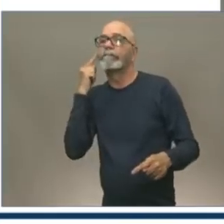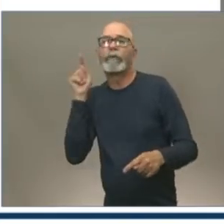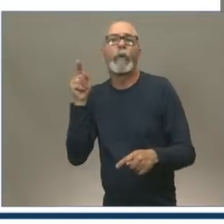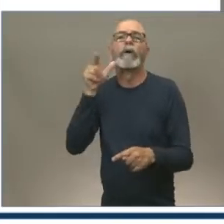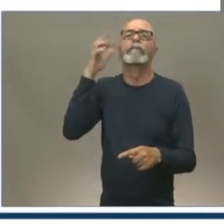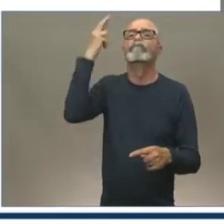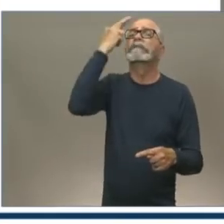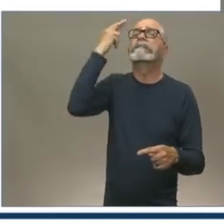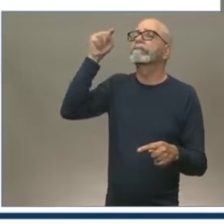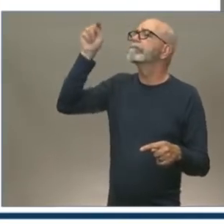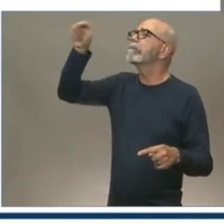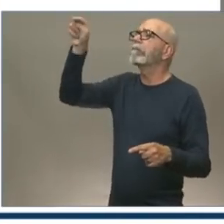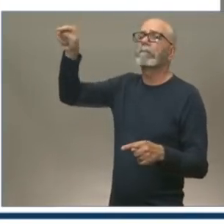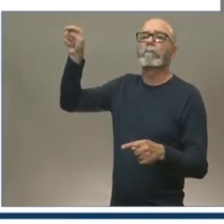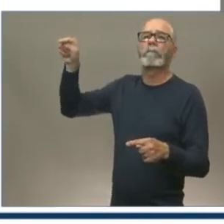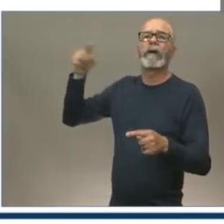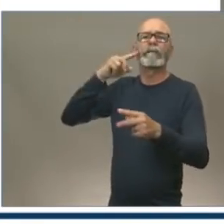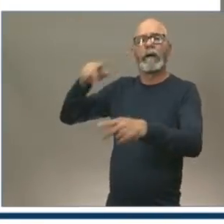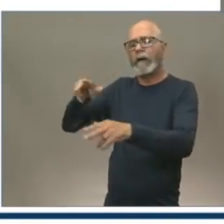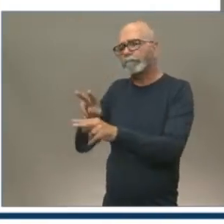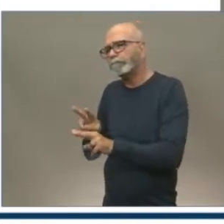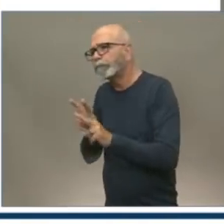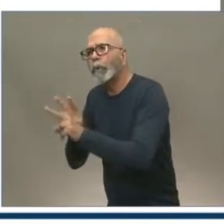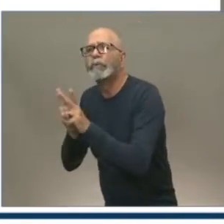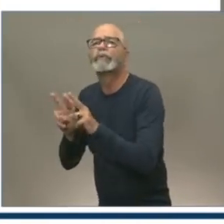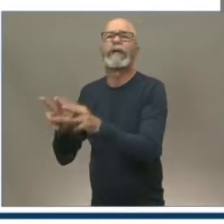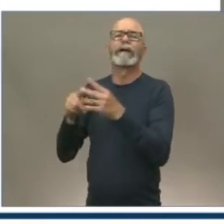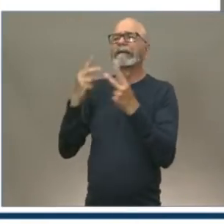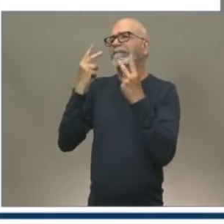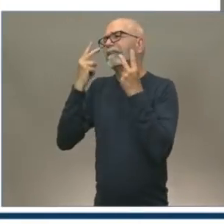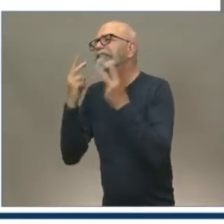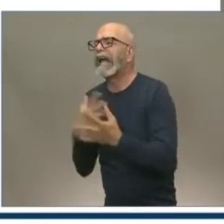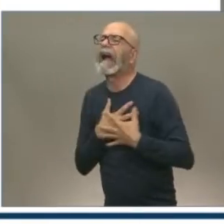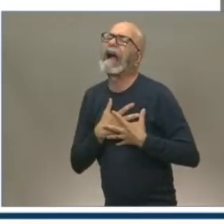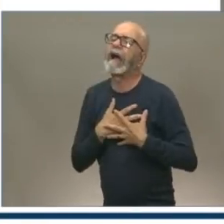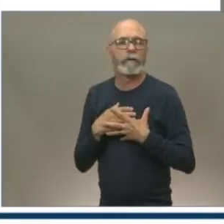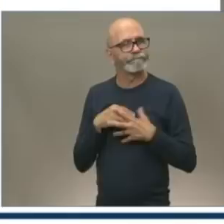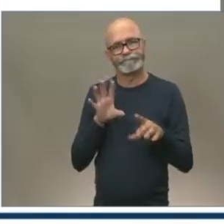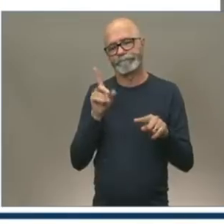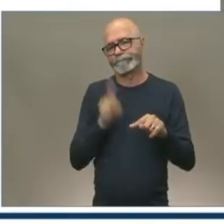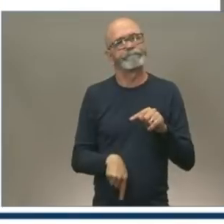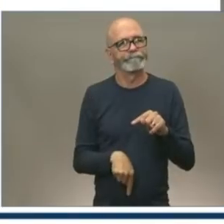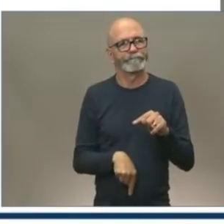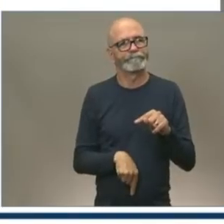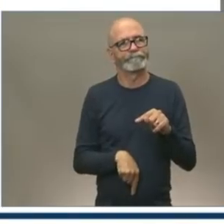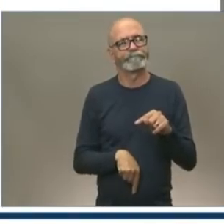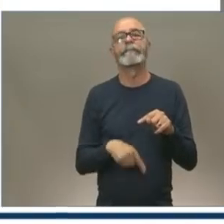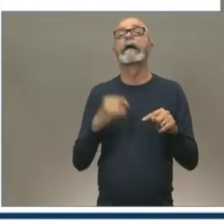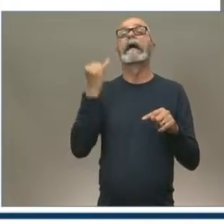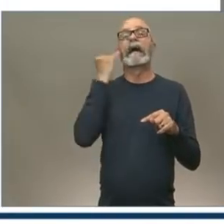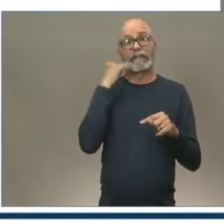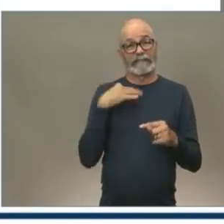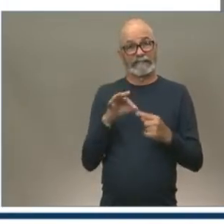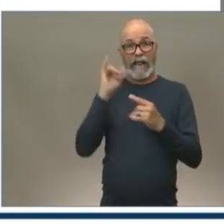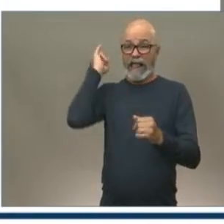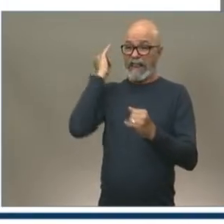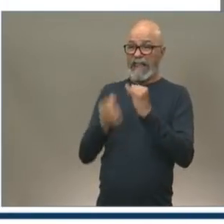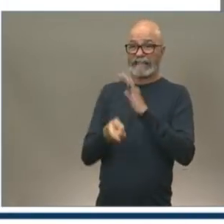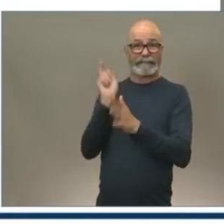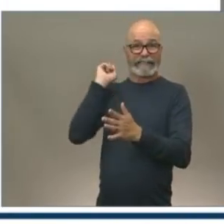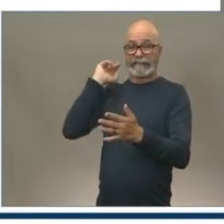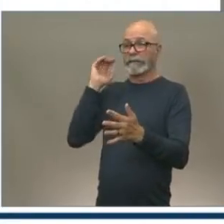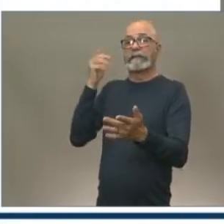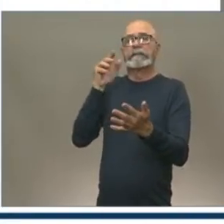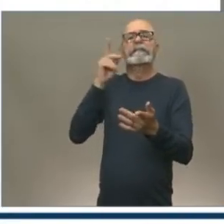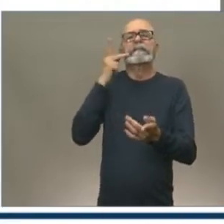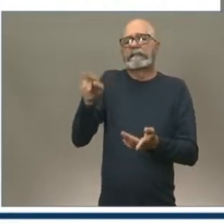and only in exceptional circumstances for end-of-life visits. And finally, we're making a couple of additional changes